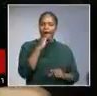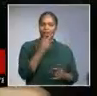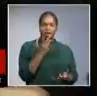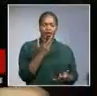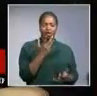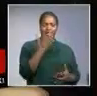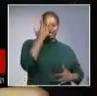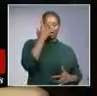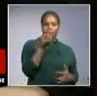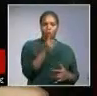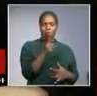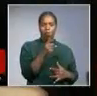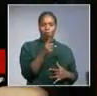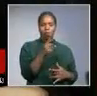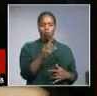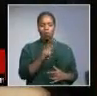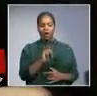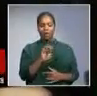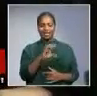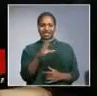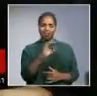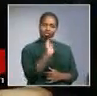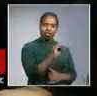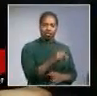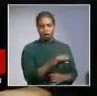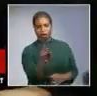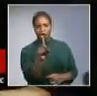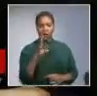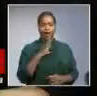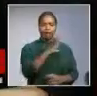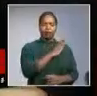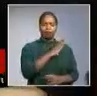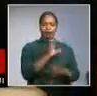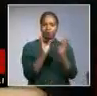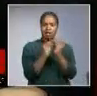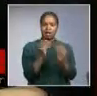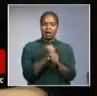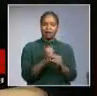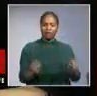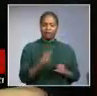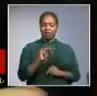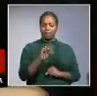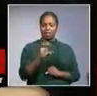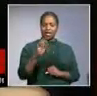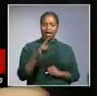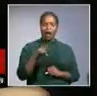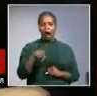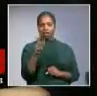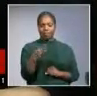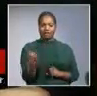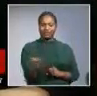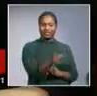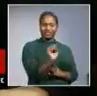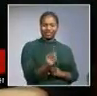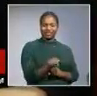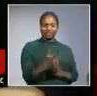fact, he wasn't even approached by the MEC to go to the council meeting and to preside. The MEC simply chose to send somebody else to do that. We believe